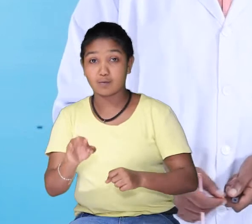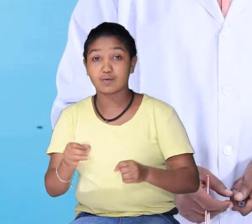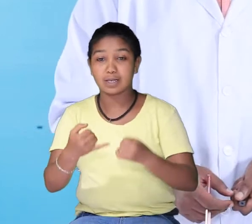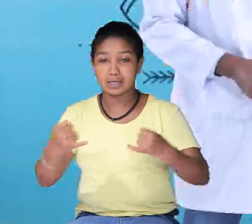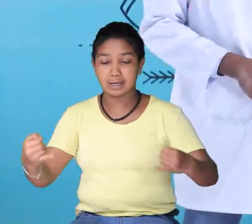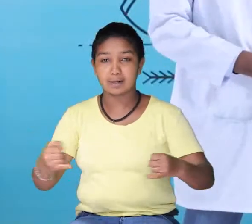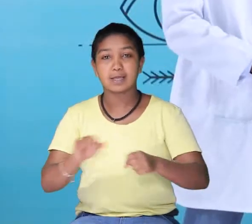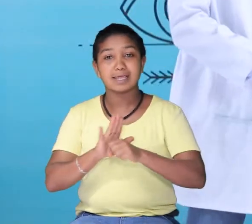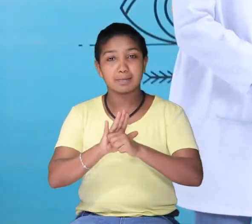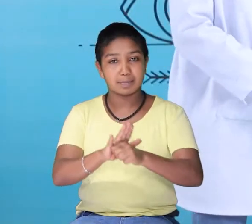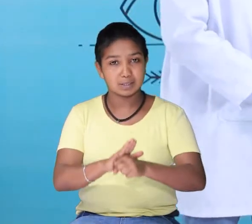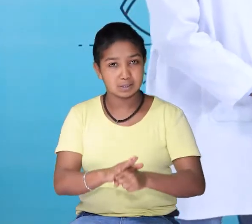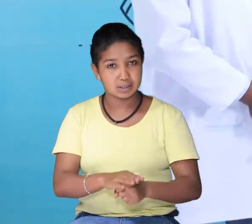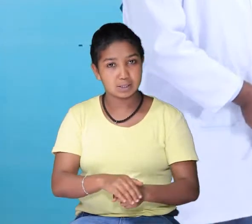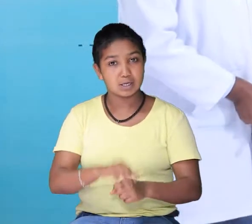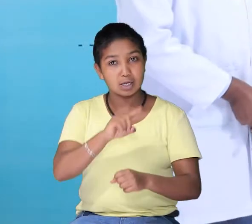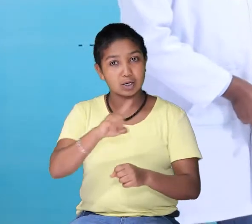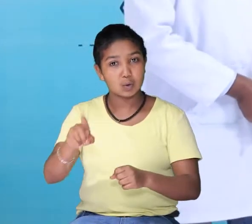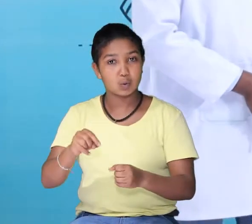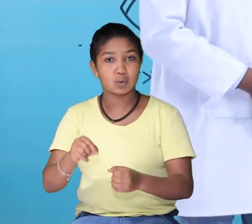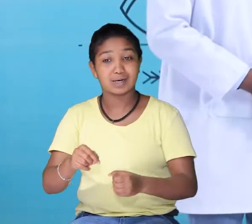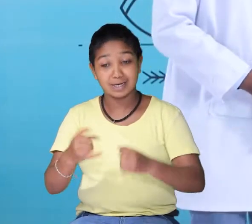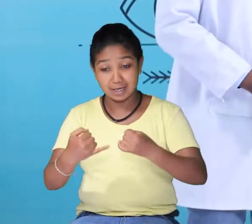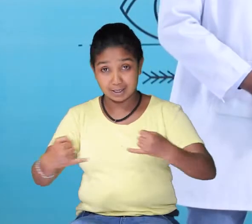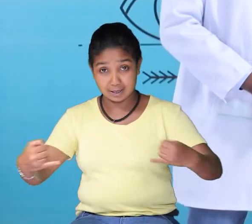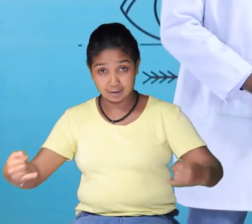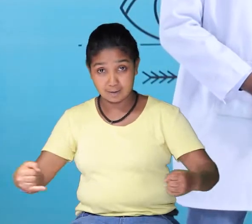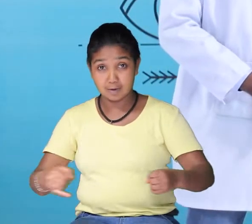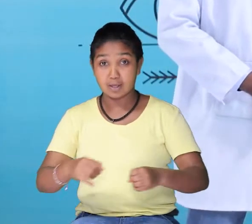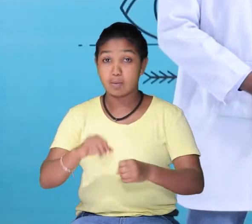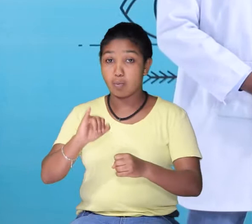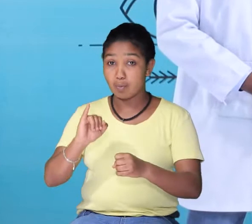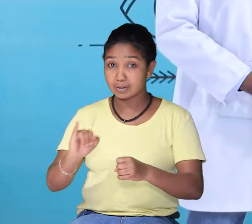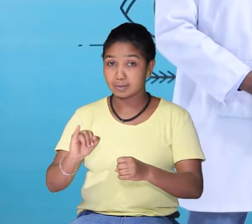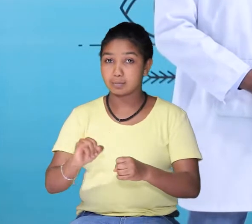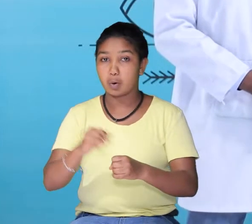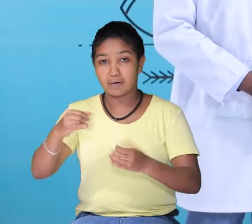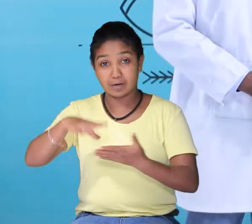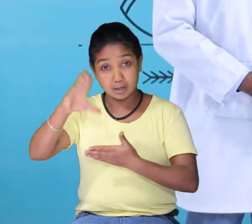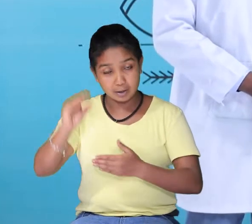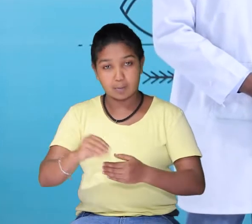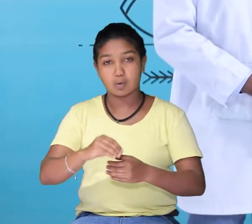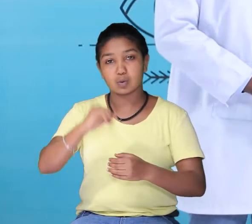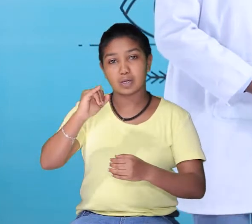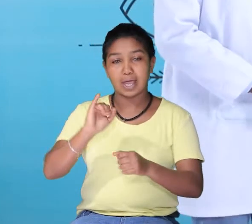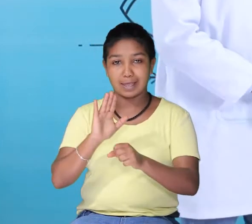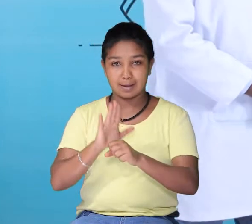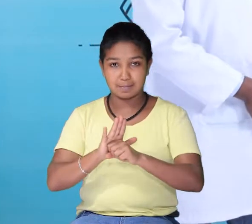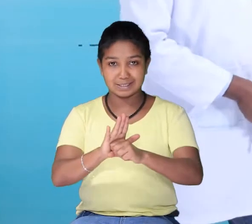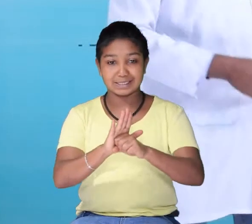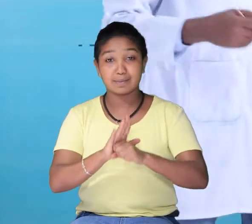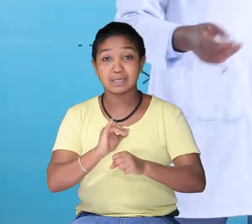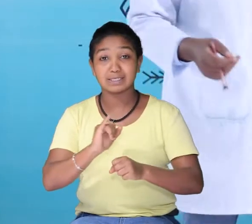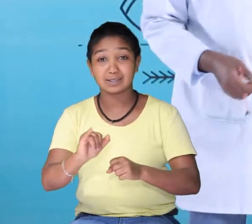linear impulse. I hope in your linear momentum concept you have learned about impulse.